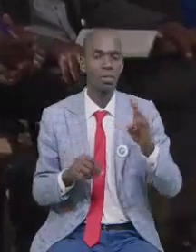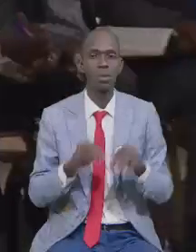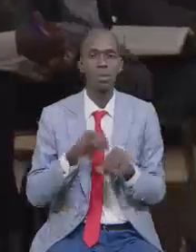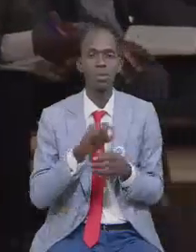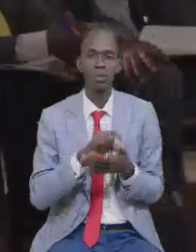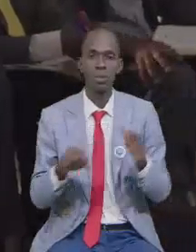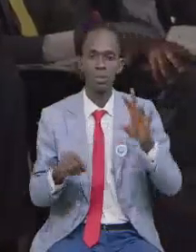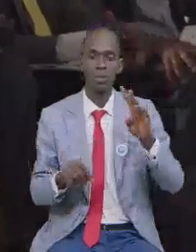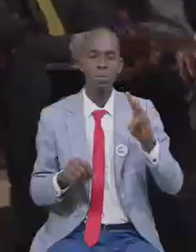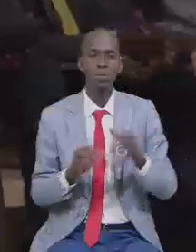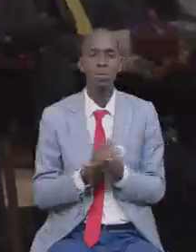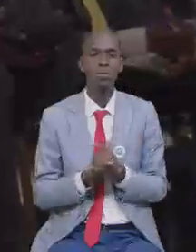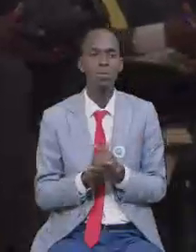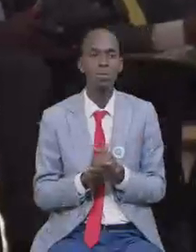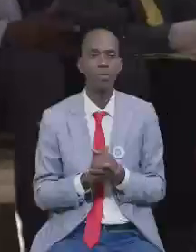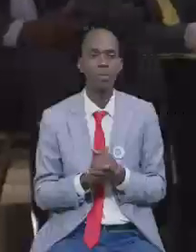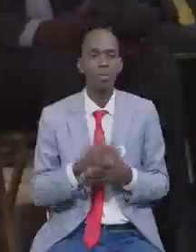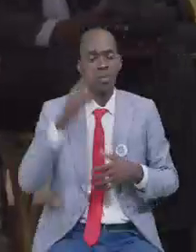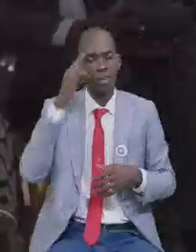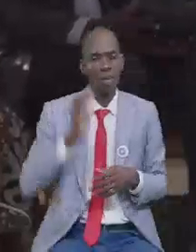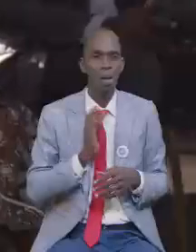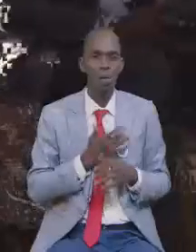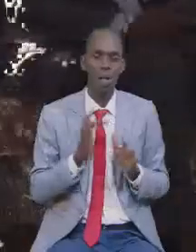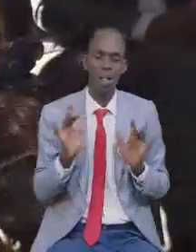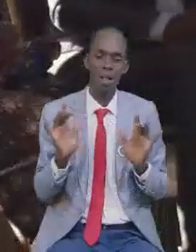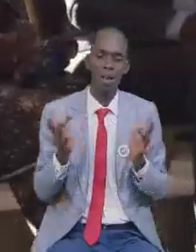Verse 17, for our light affliction,